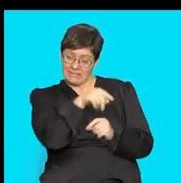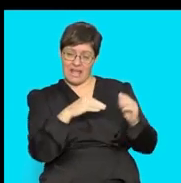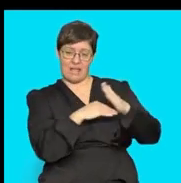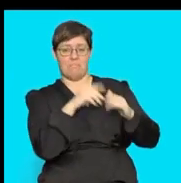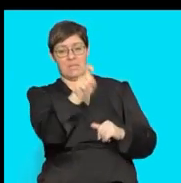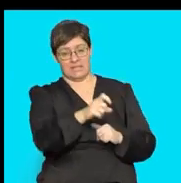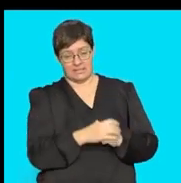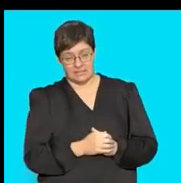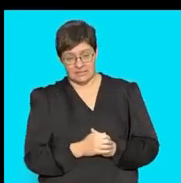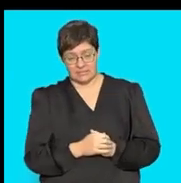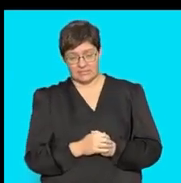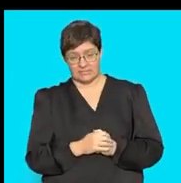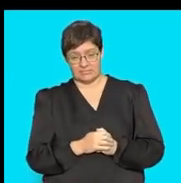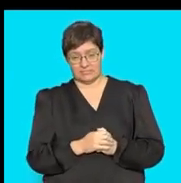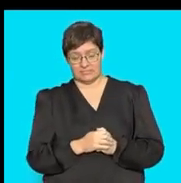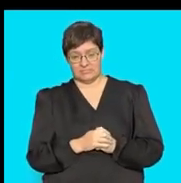angle.